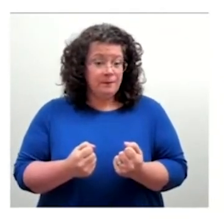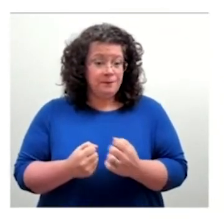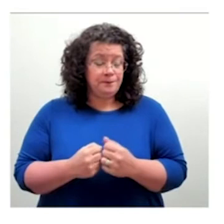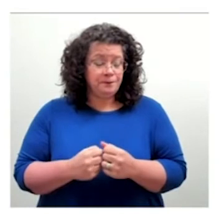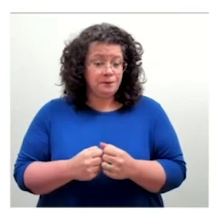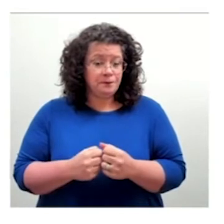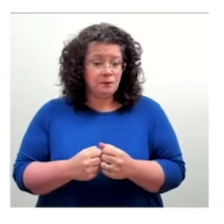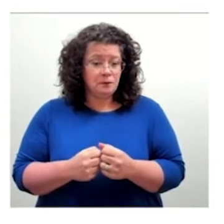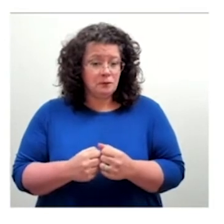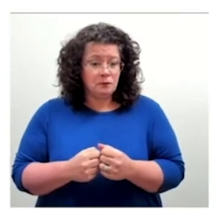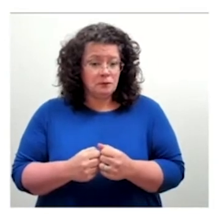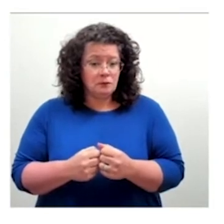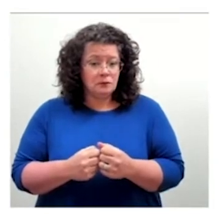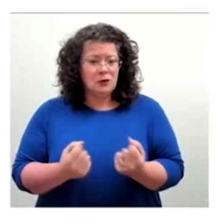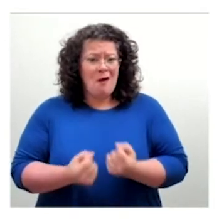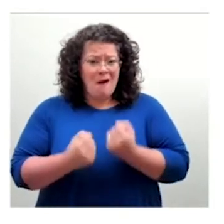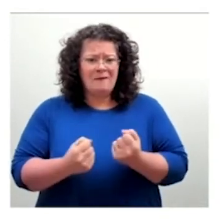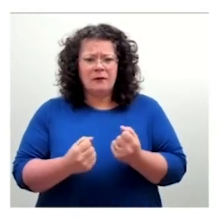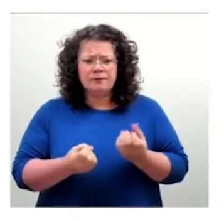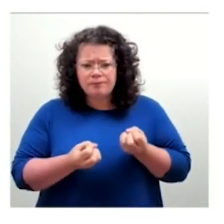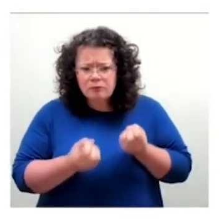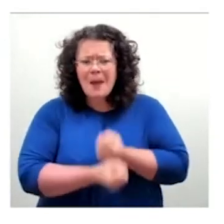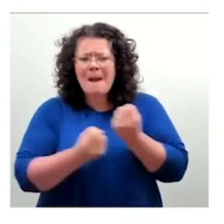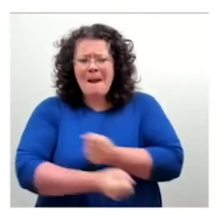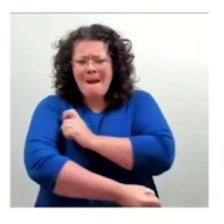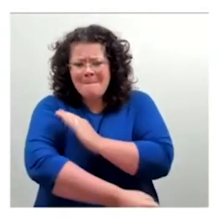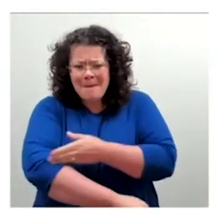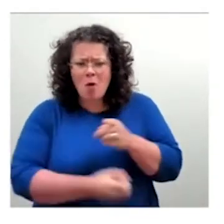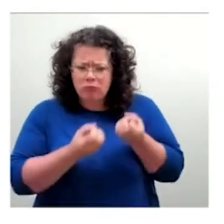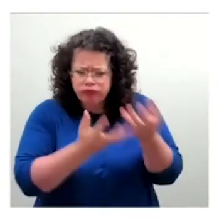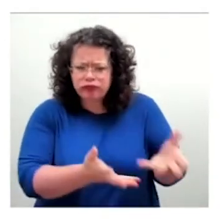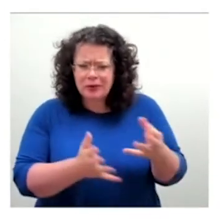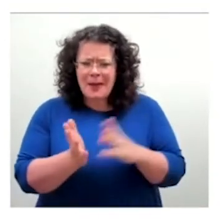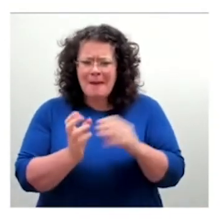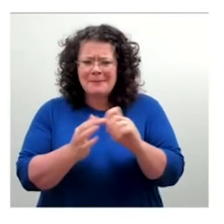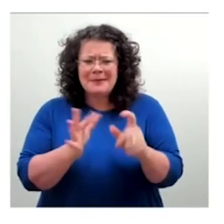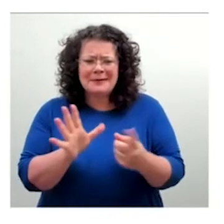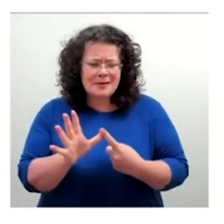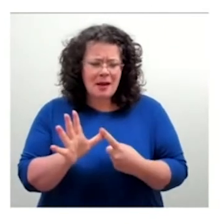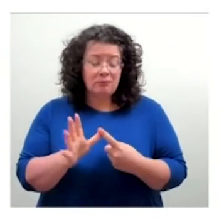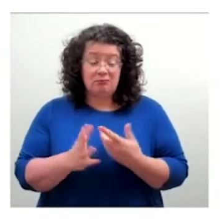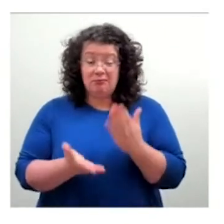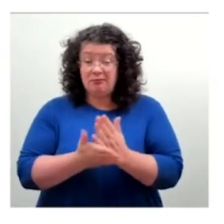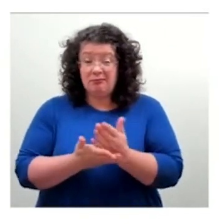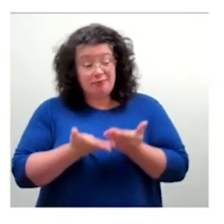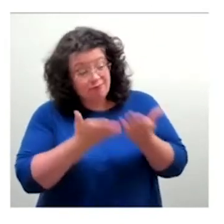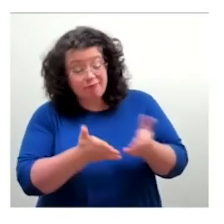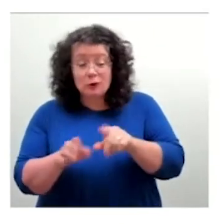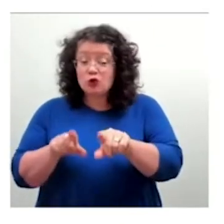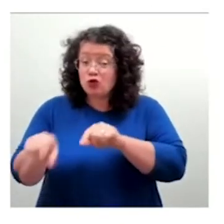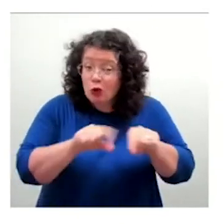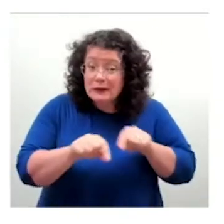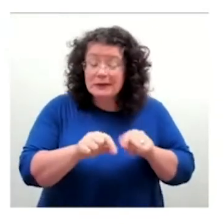into Office, grow in terms of use and also grow in terms of how it is connected